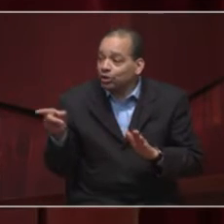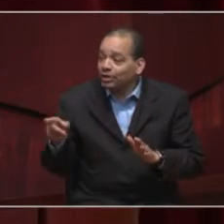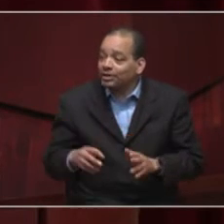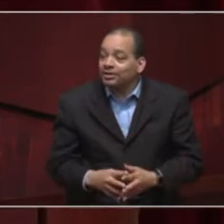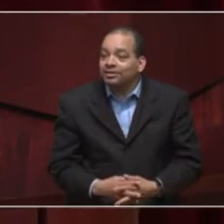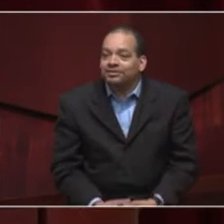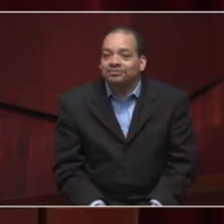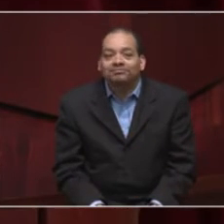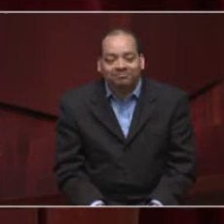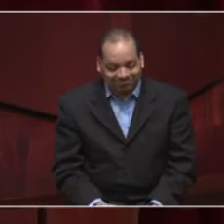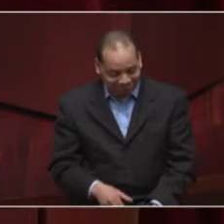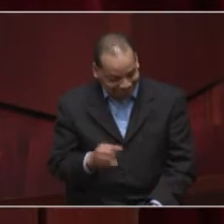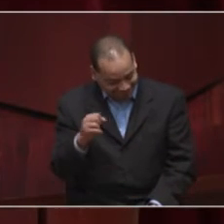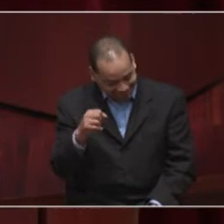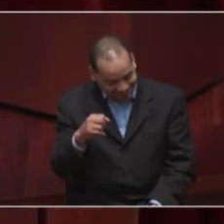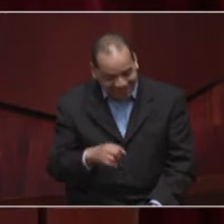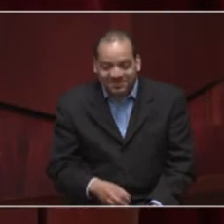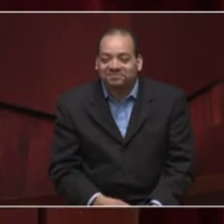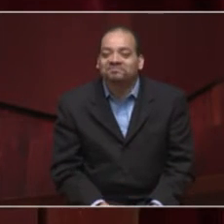Yes, ma'am.